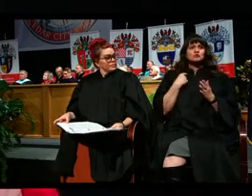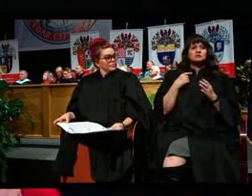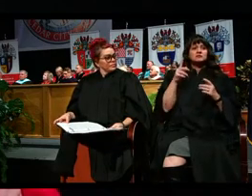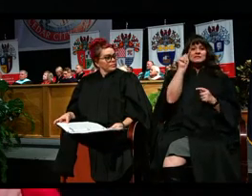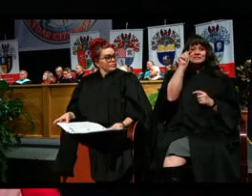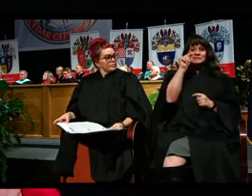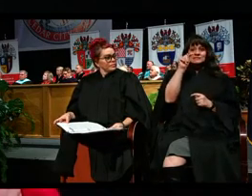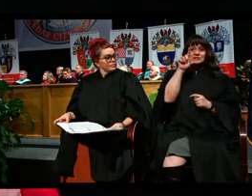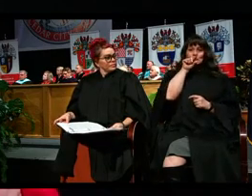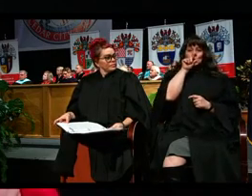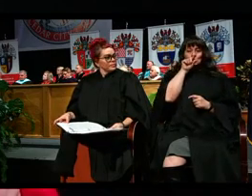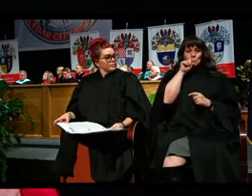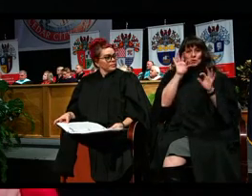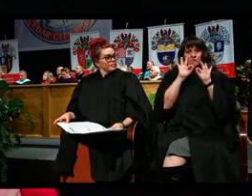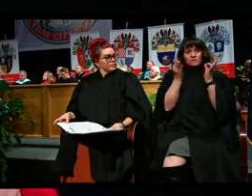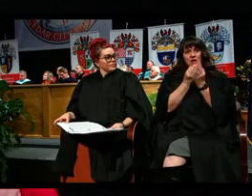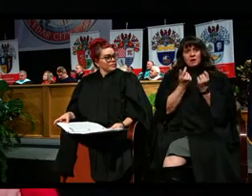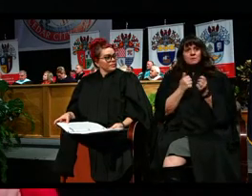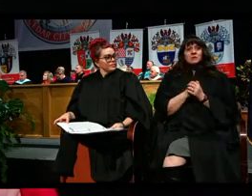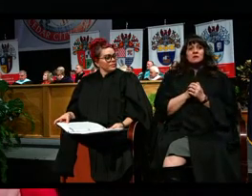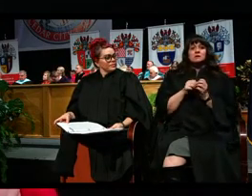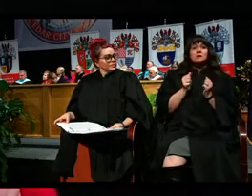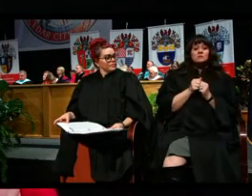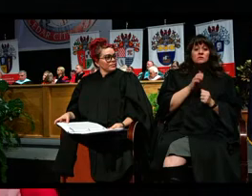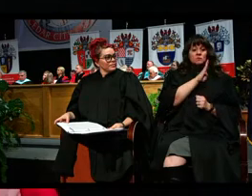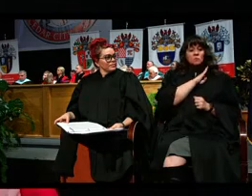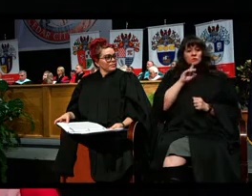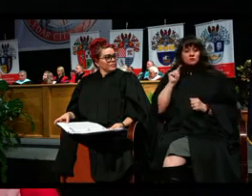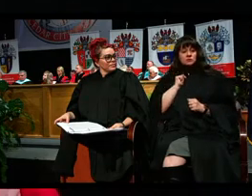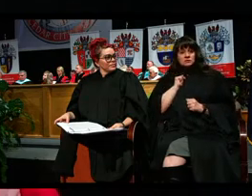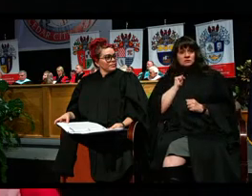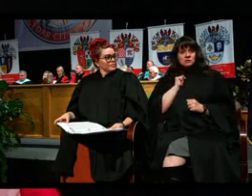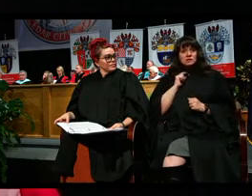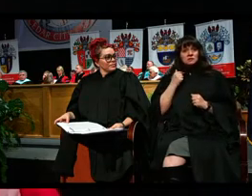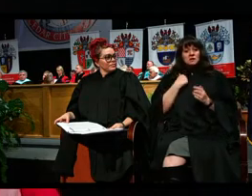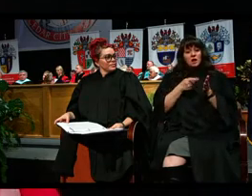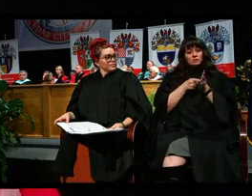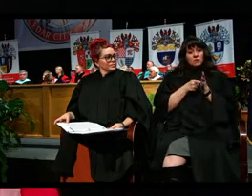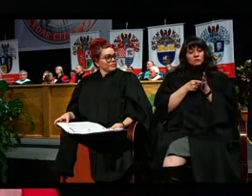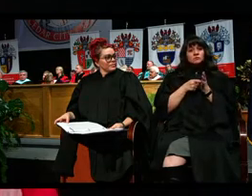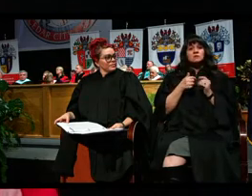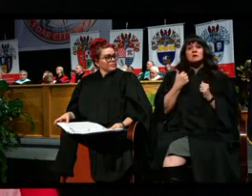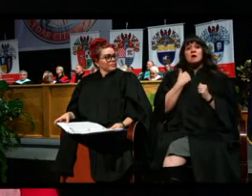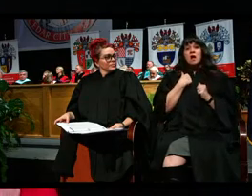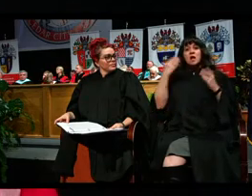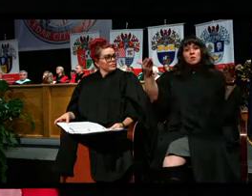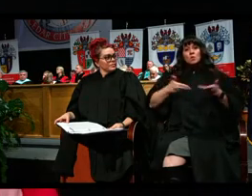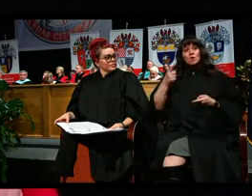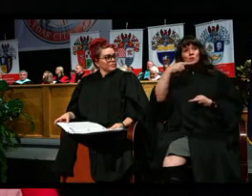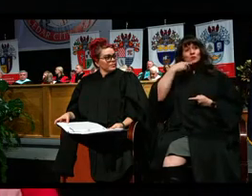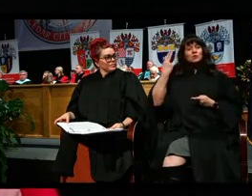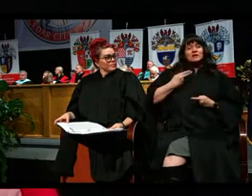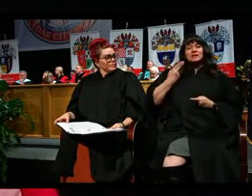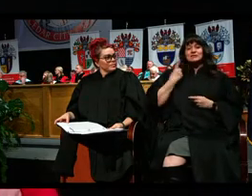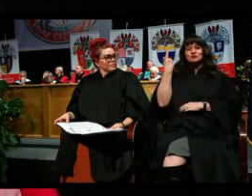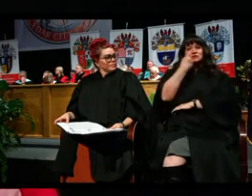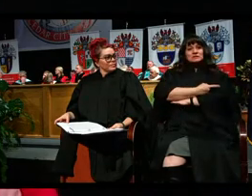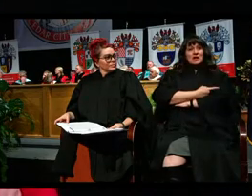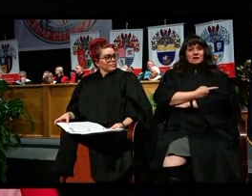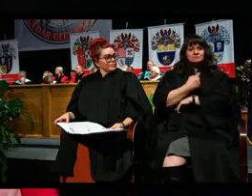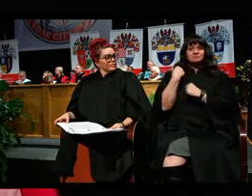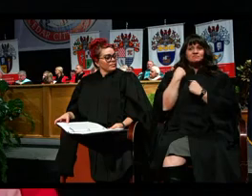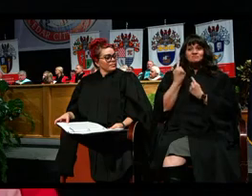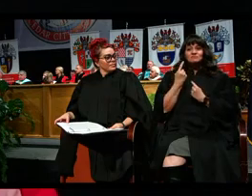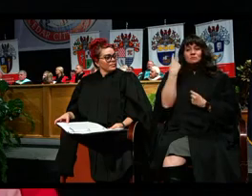On behalf of the Southern Utah University Board of Trustees, I welcome you to this historic day, the inauguration ceremony